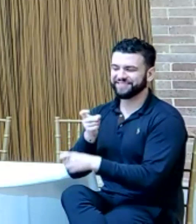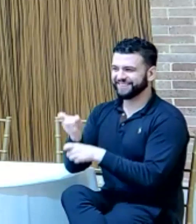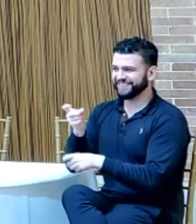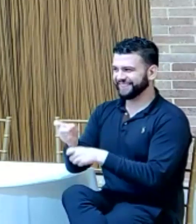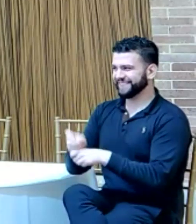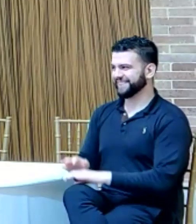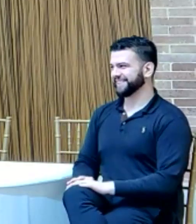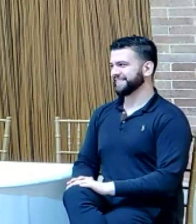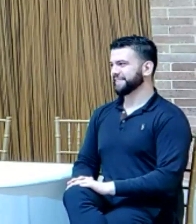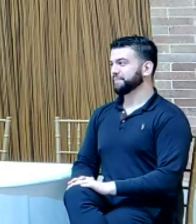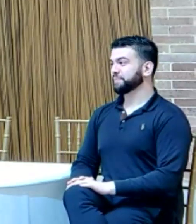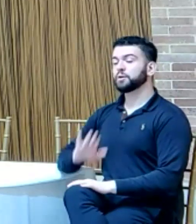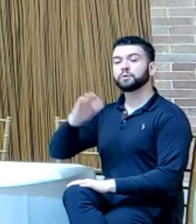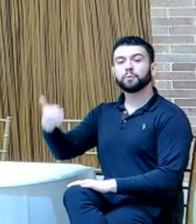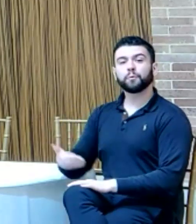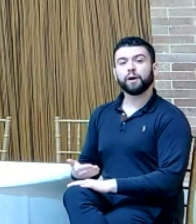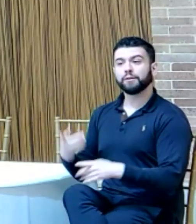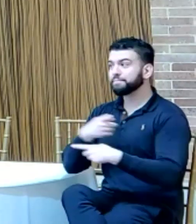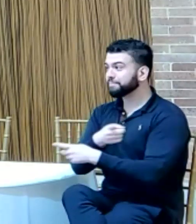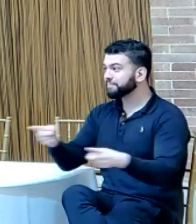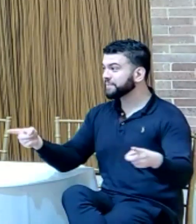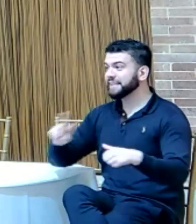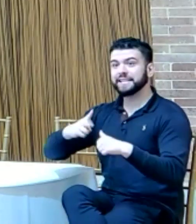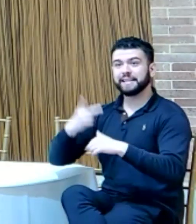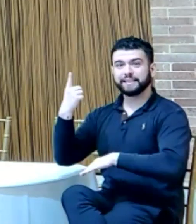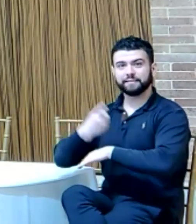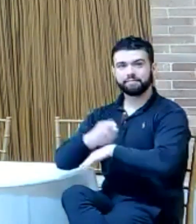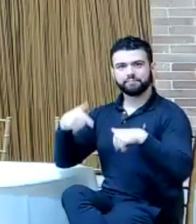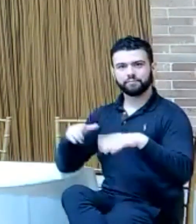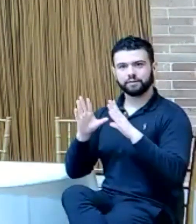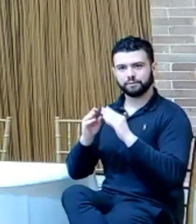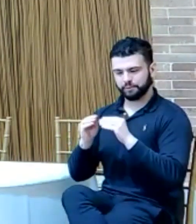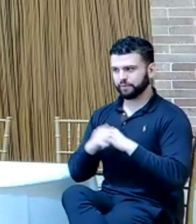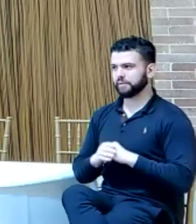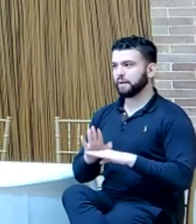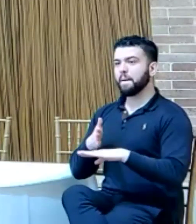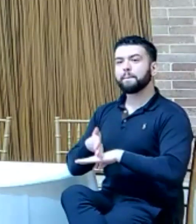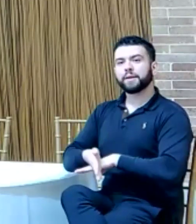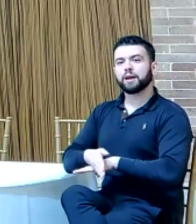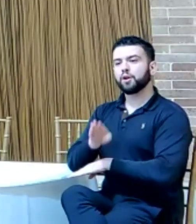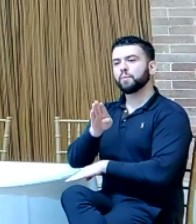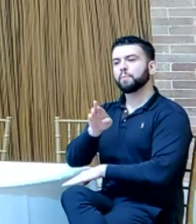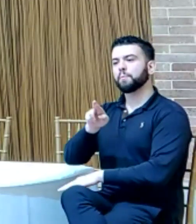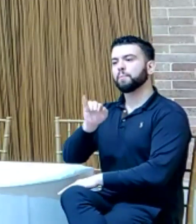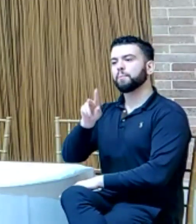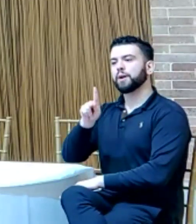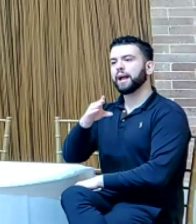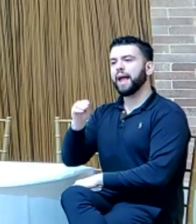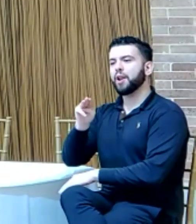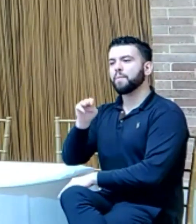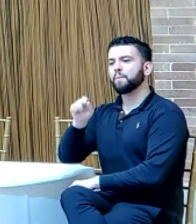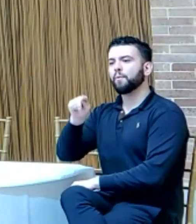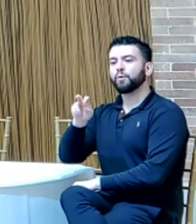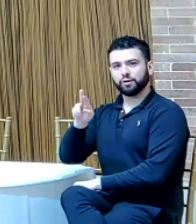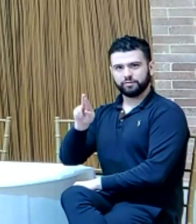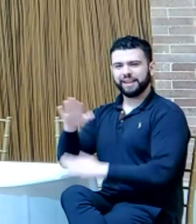minute later on um welcome everyone to day two of our conference Beyond brick and mortar housing equity and inclusion as